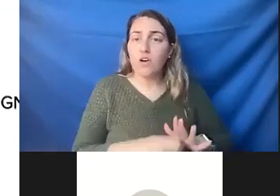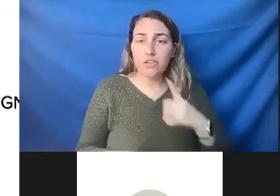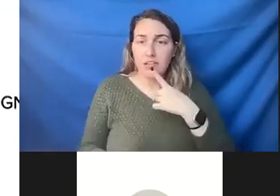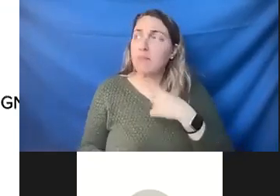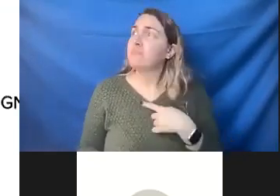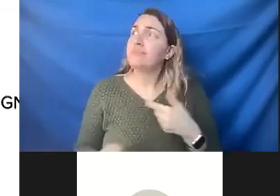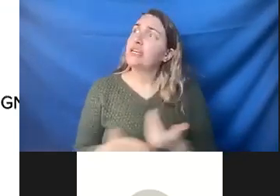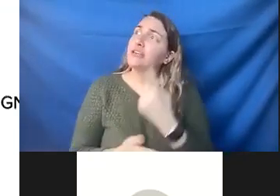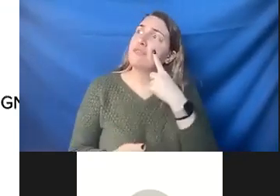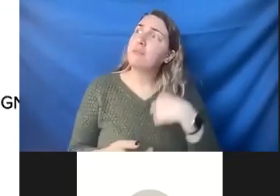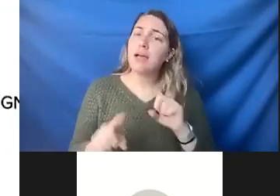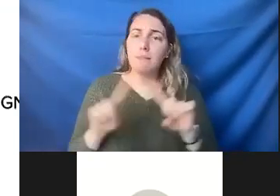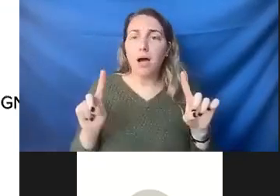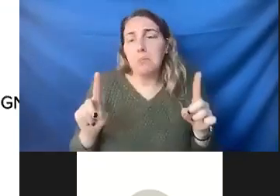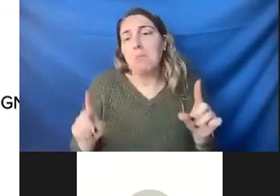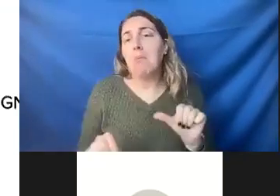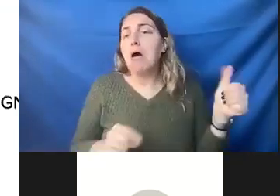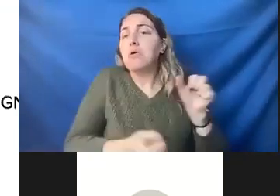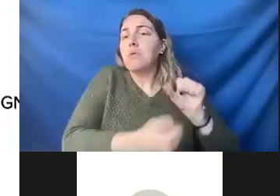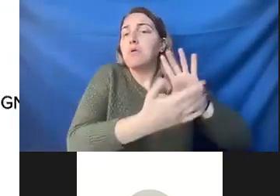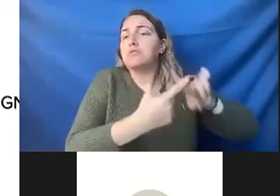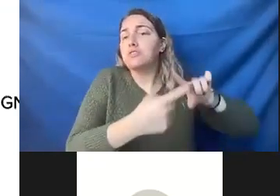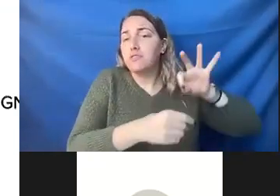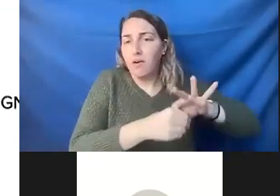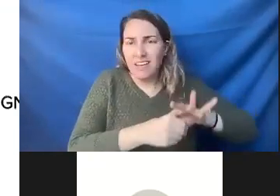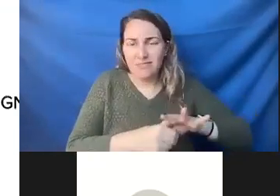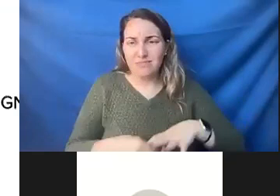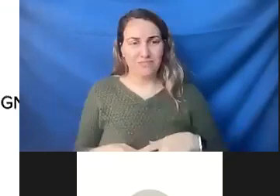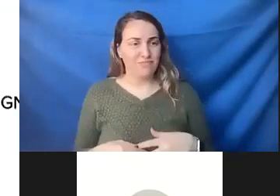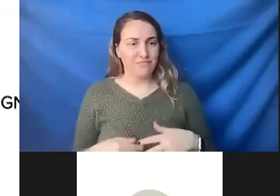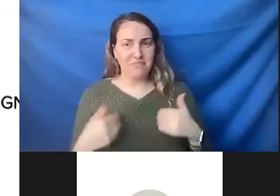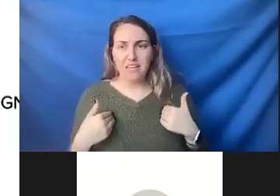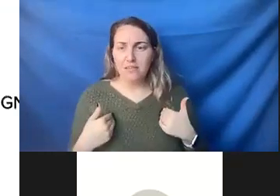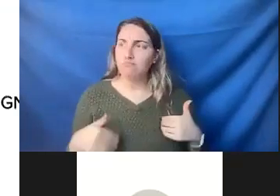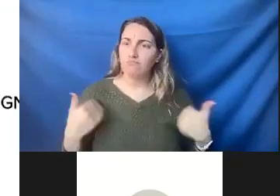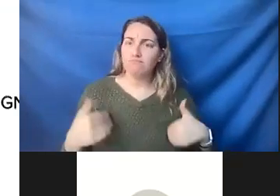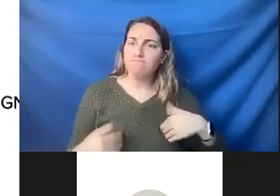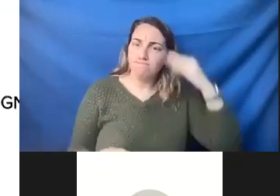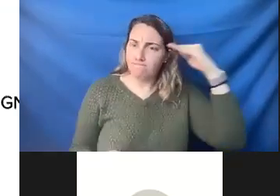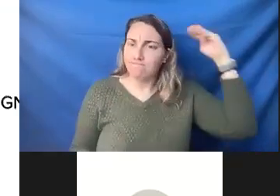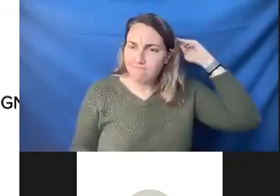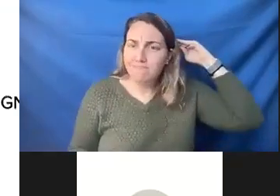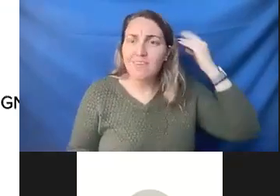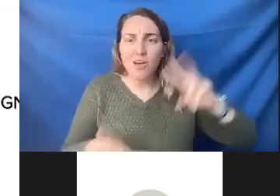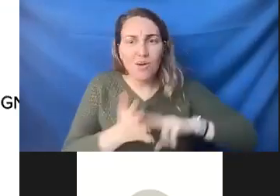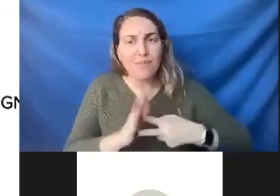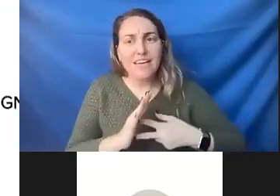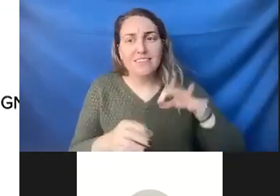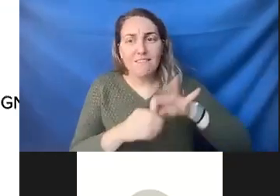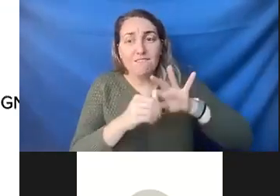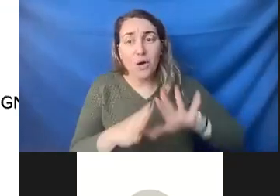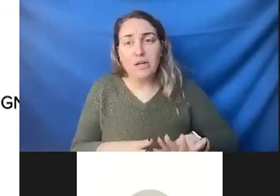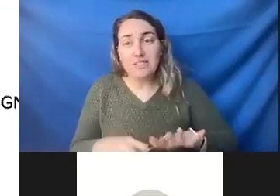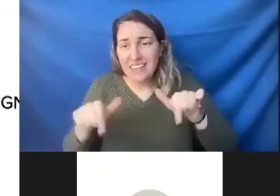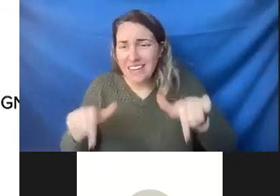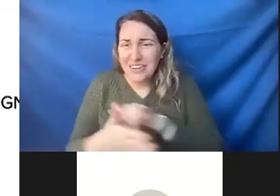this, this comment. It really stuck with me. And I think that it shows that voters in New York especially